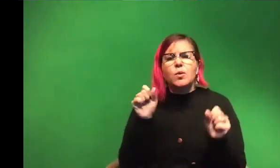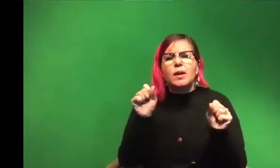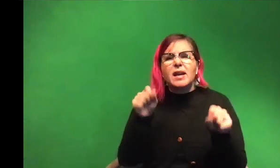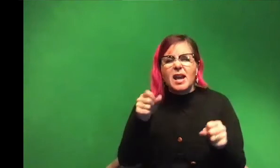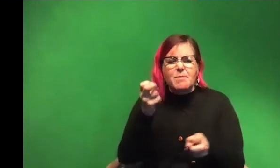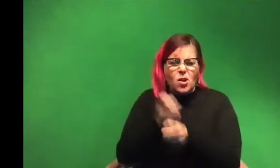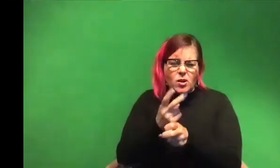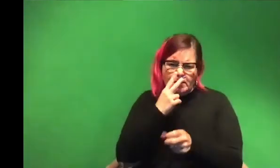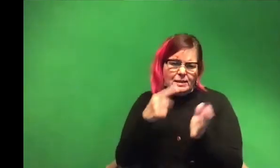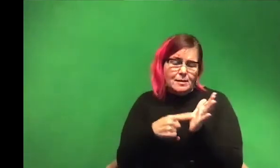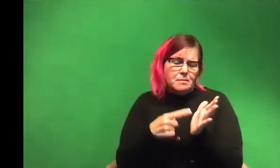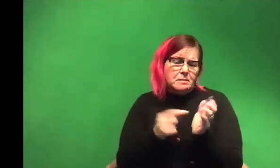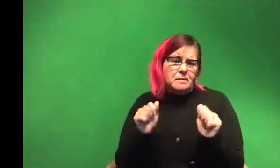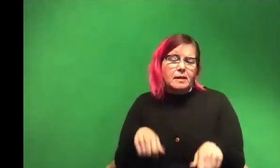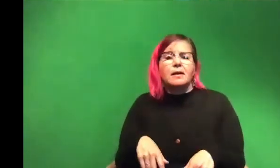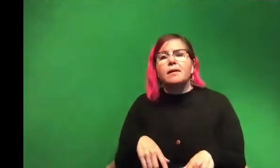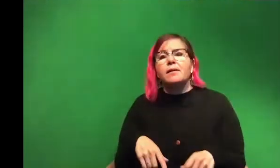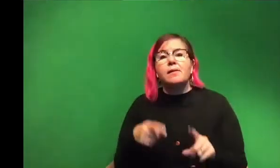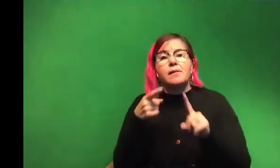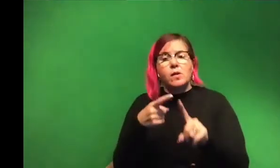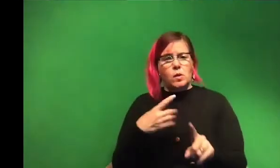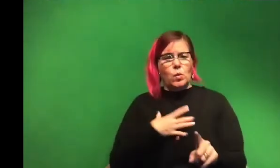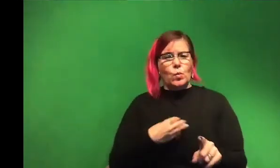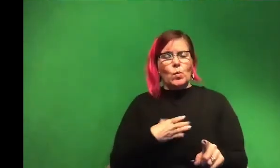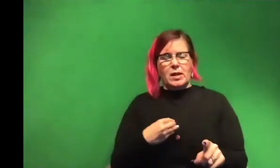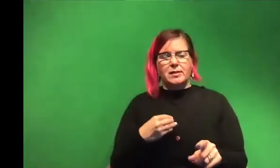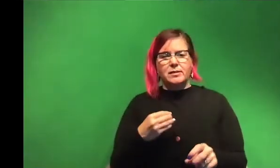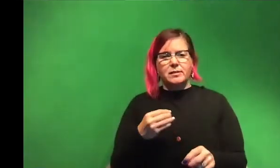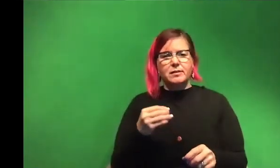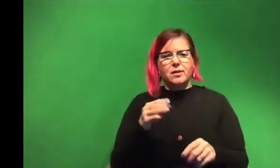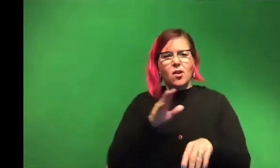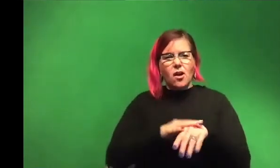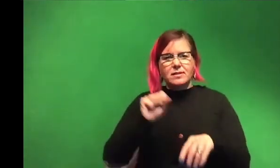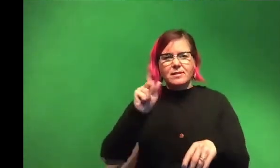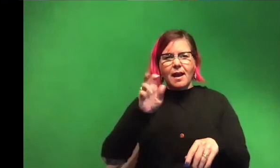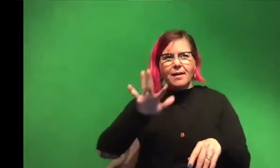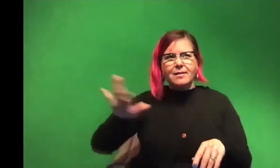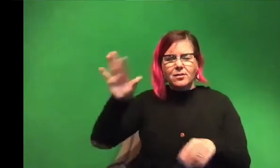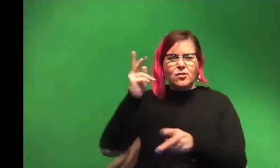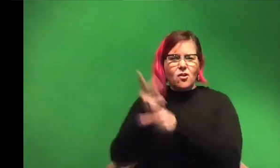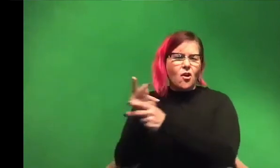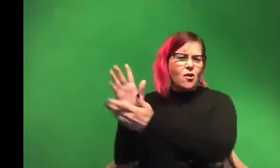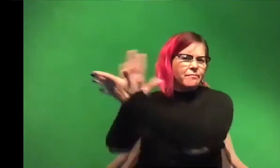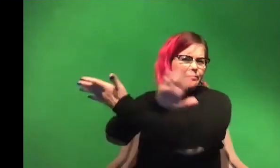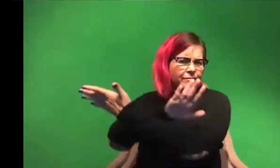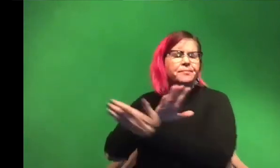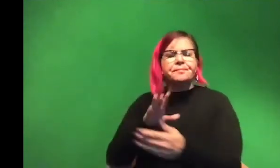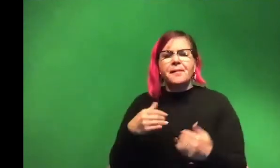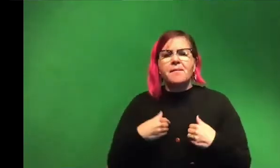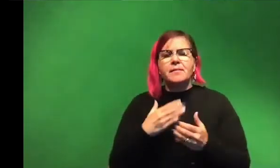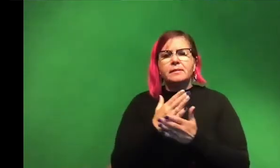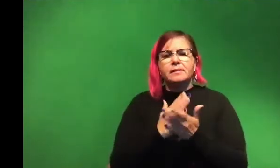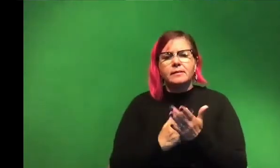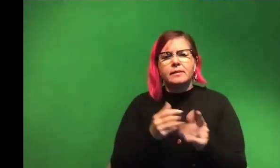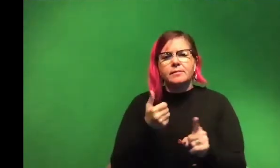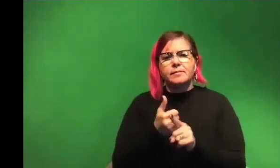see them sometimes. Uh-huh. Specifically, white aircraft against the sky are really difficult to see. Yeah. But we do have some that are like